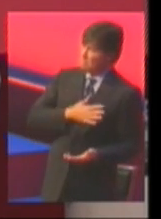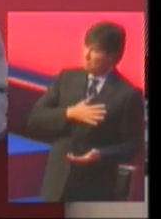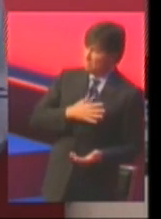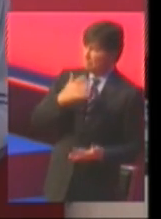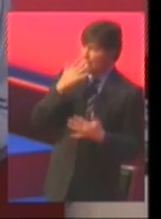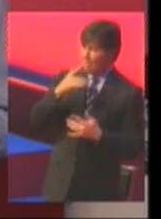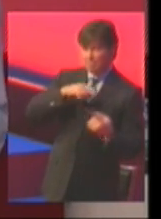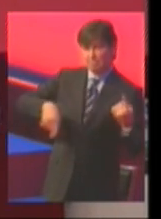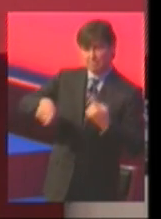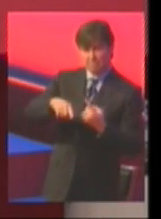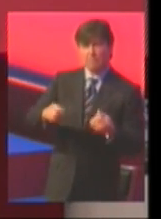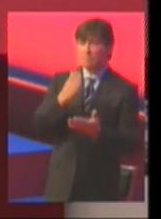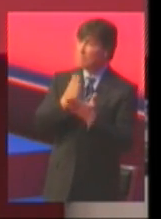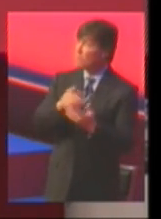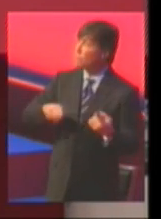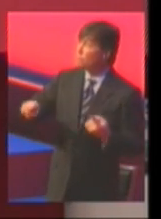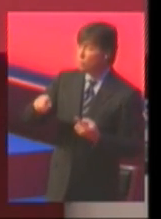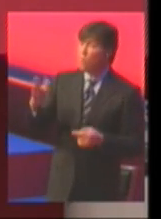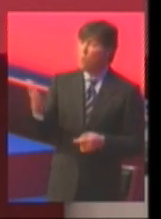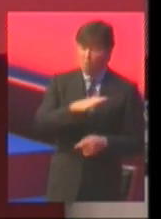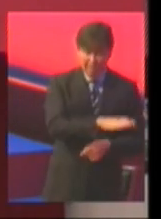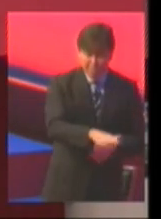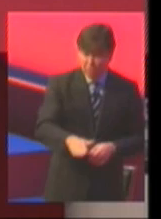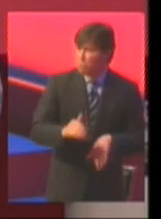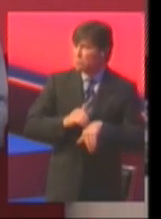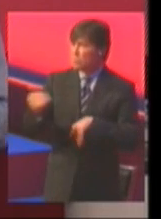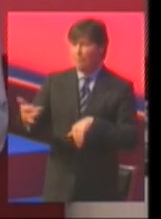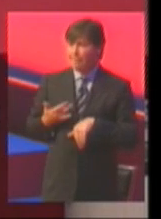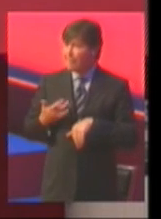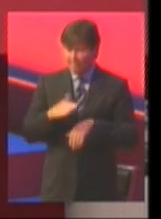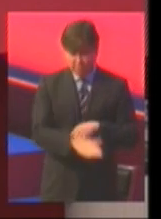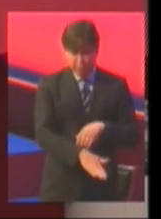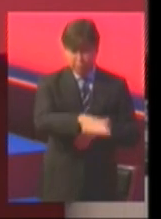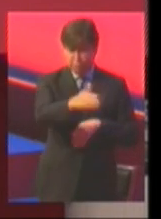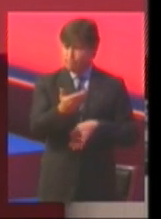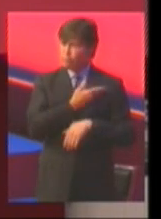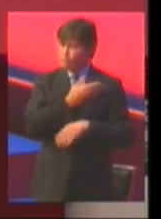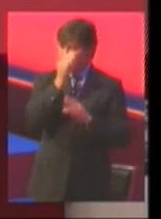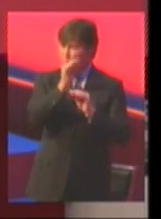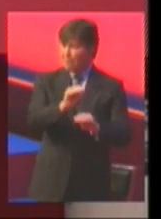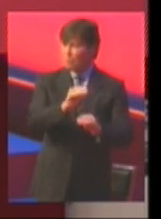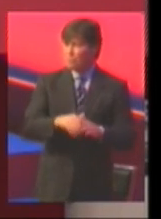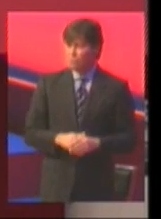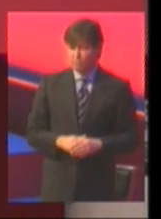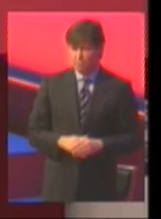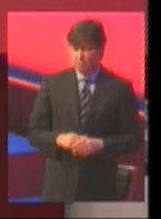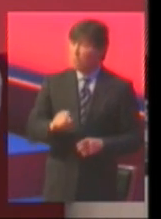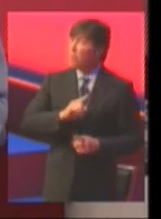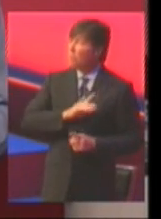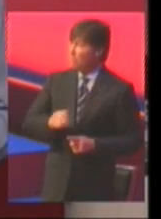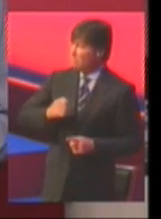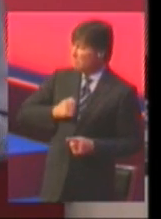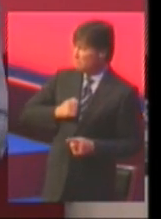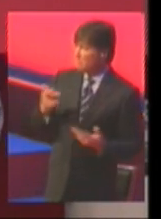that says we're going to make sure every child anywhere in the world has the chance of an education? Why can't we be the generation that says